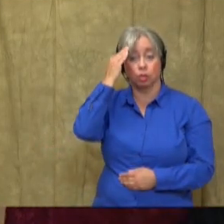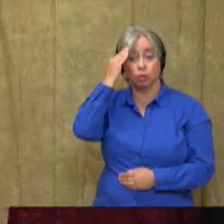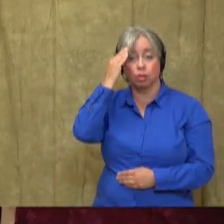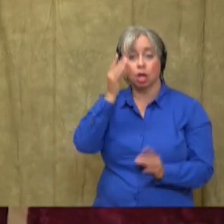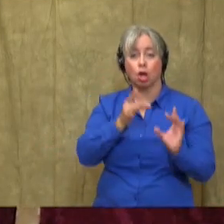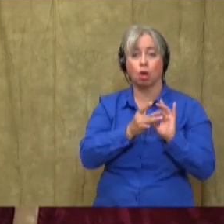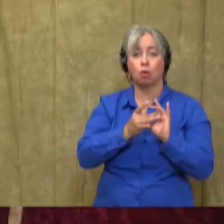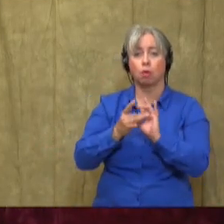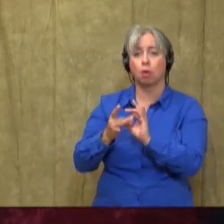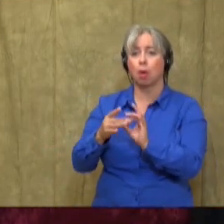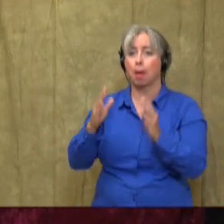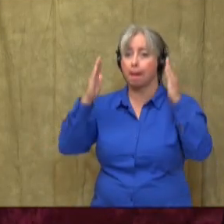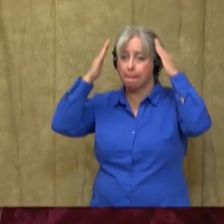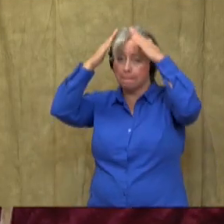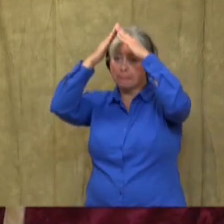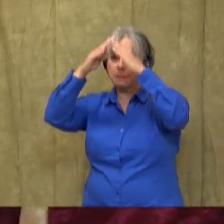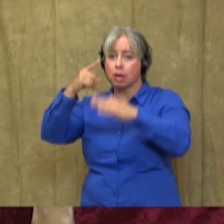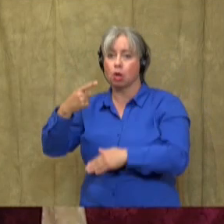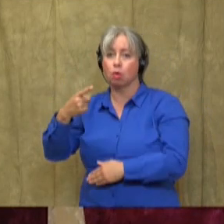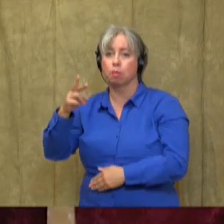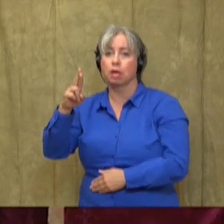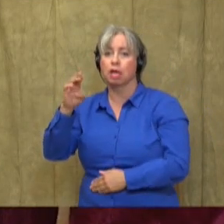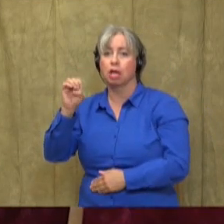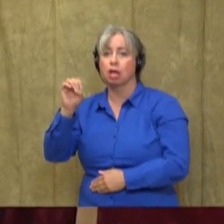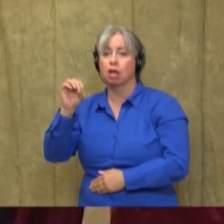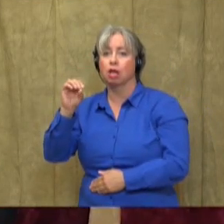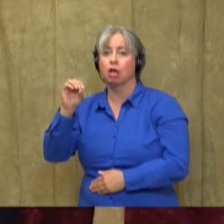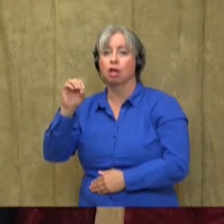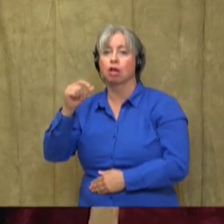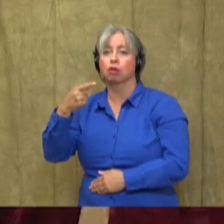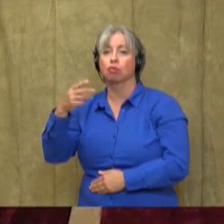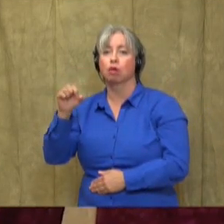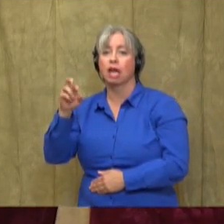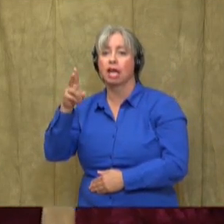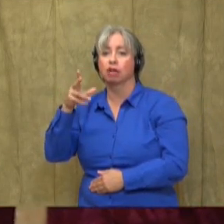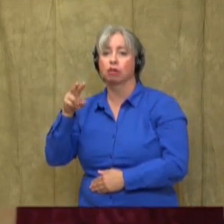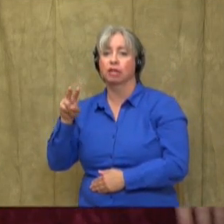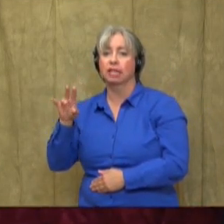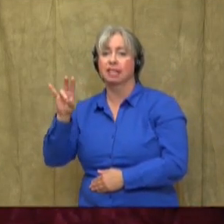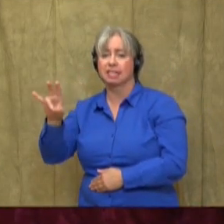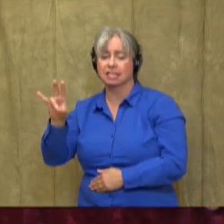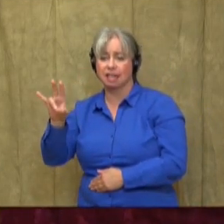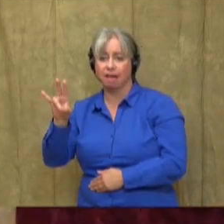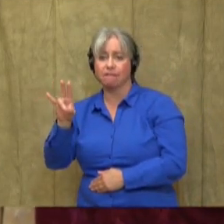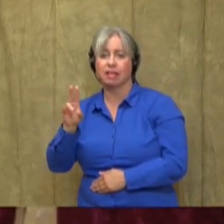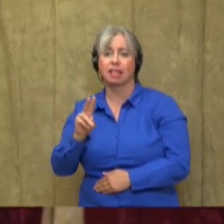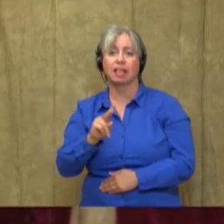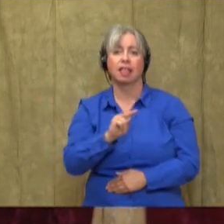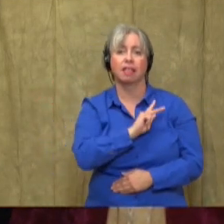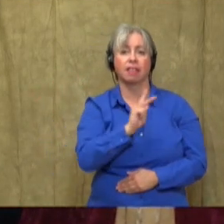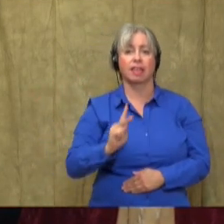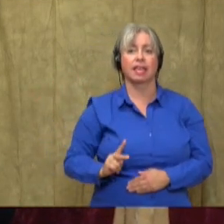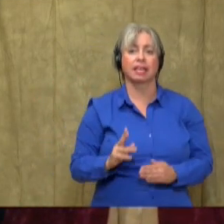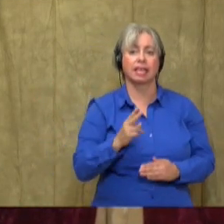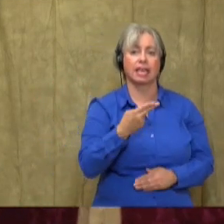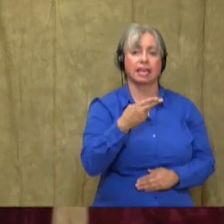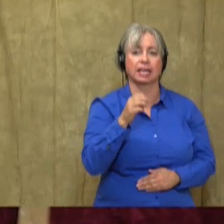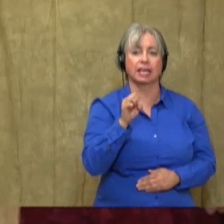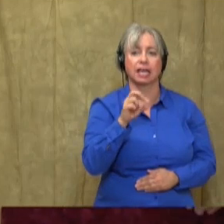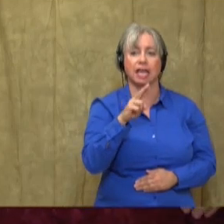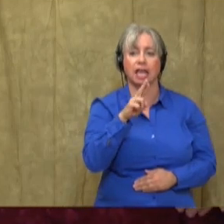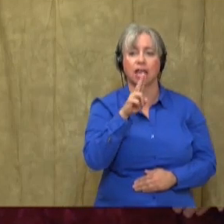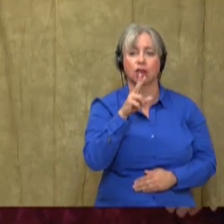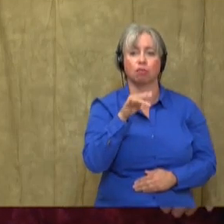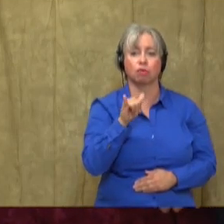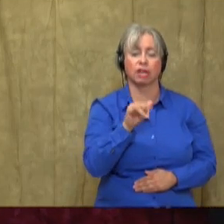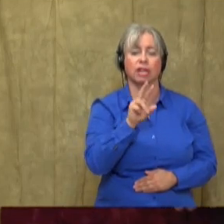Pope Gregory II, and the other one was King Henry IV. King Henry IV took it upon himself to appoint some